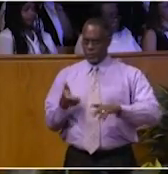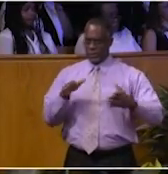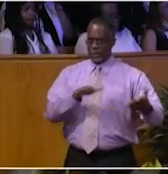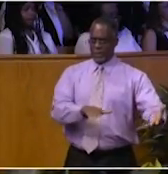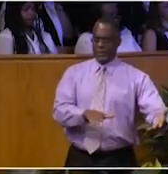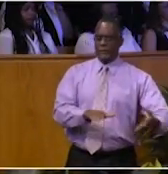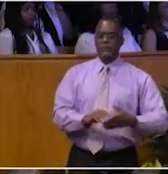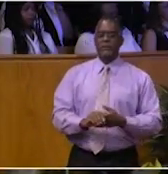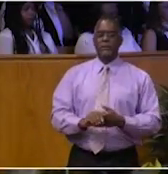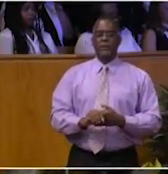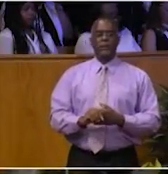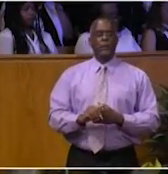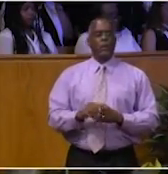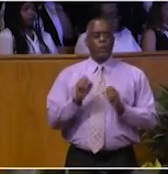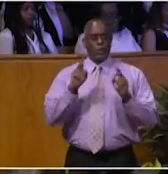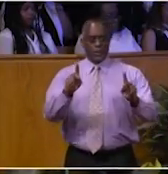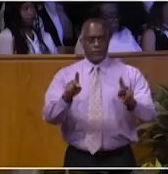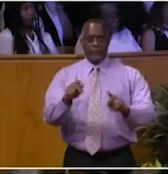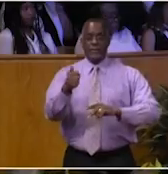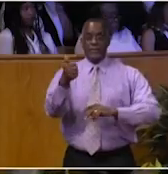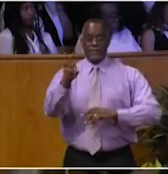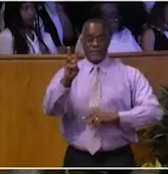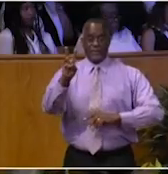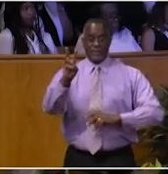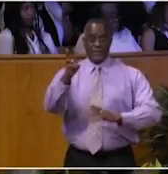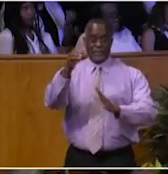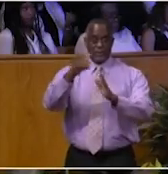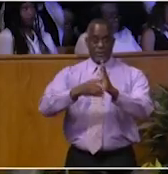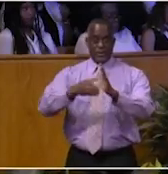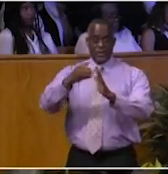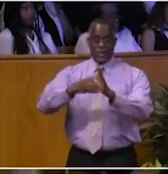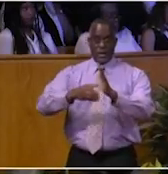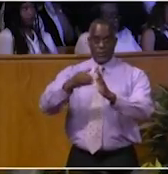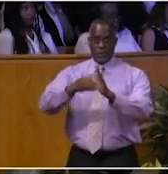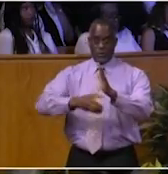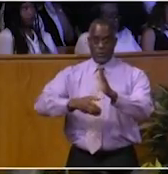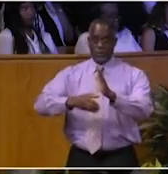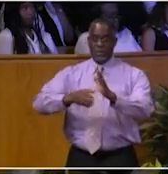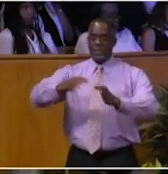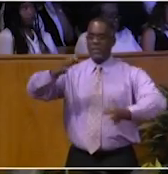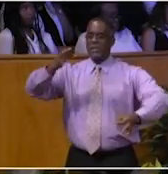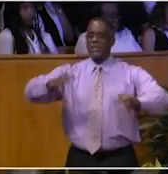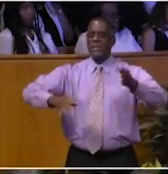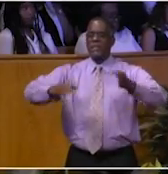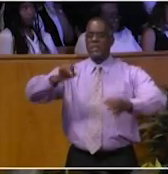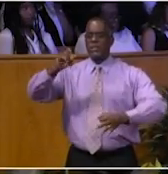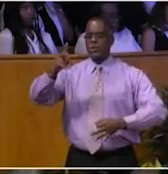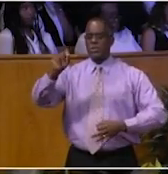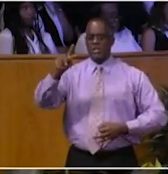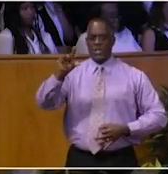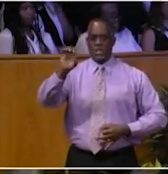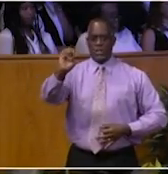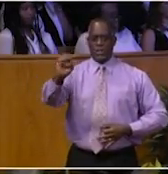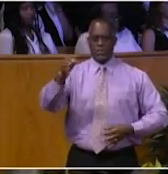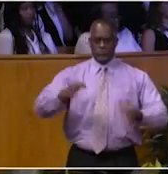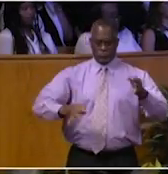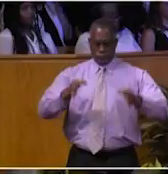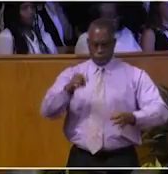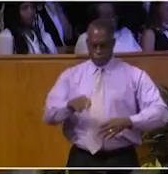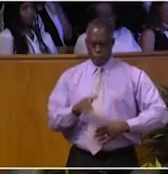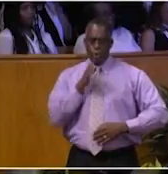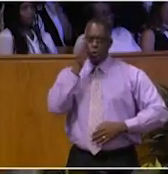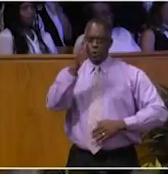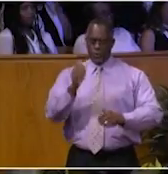Deuteronomy, the 16th chapter and the 20th verse says, "Justice, O justice, you